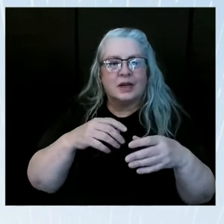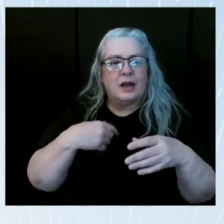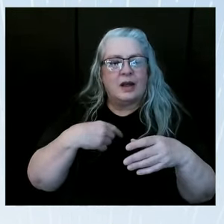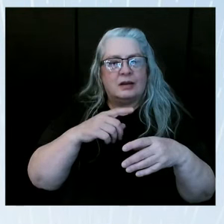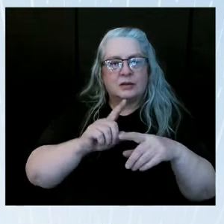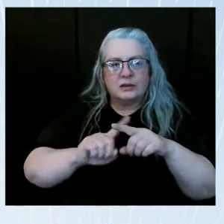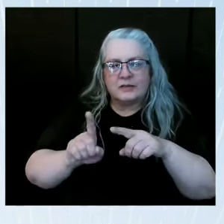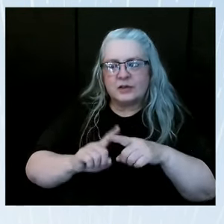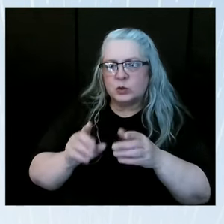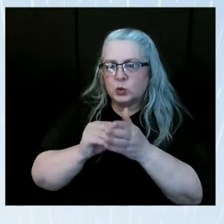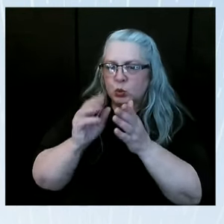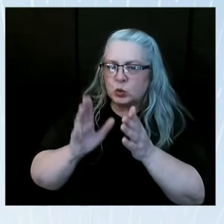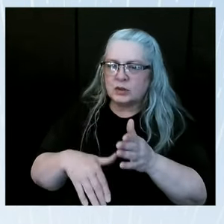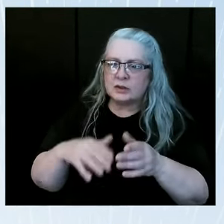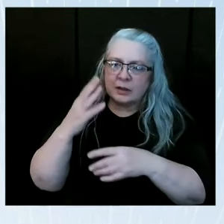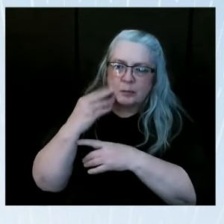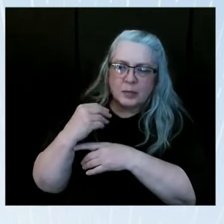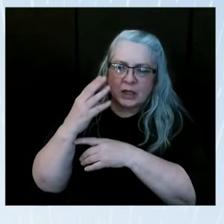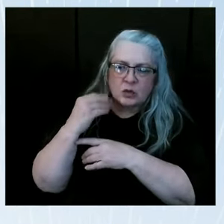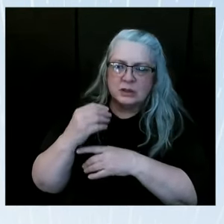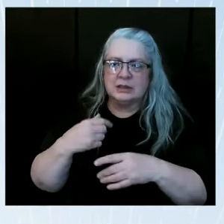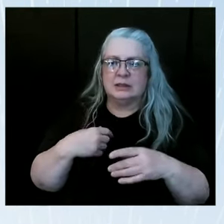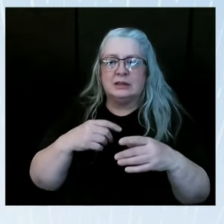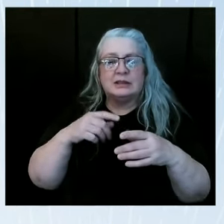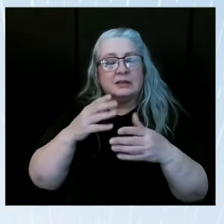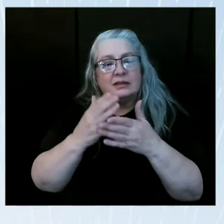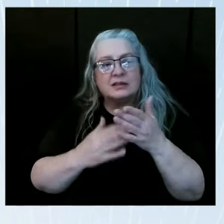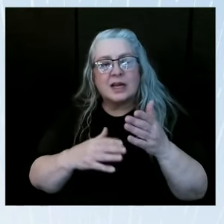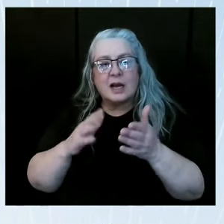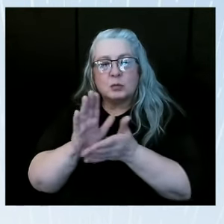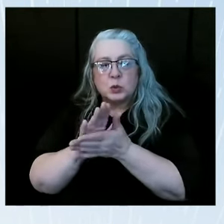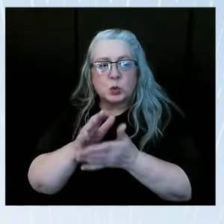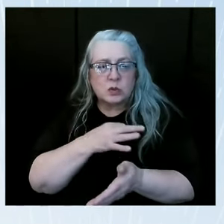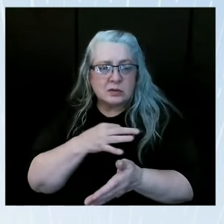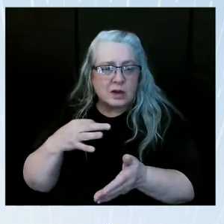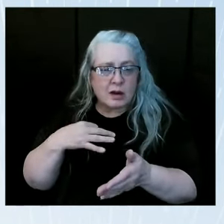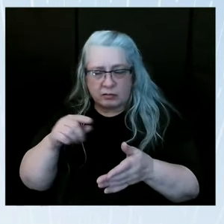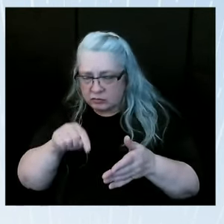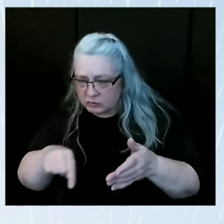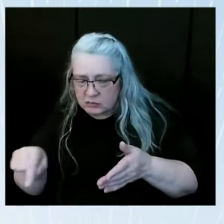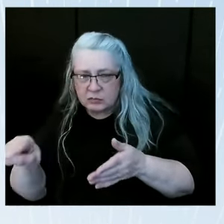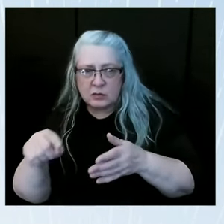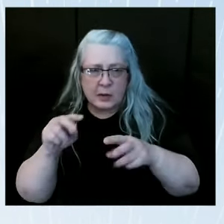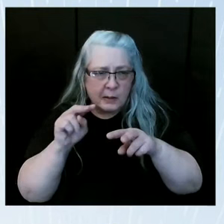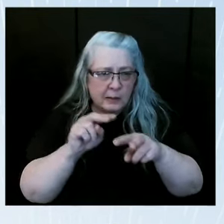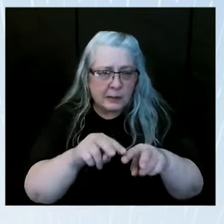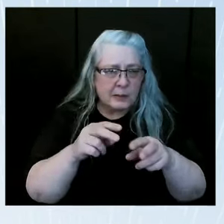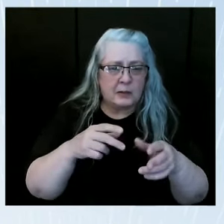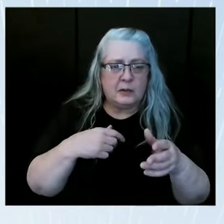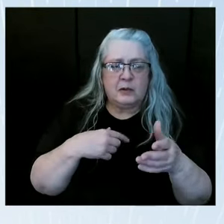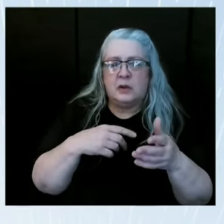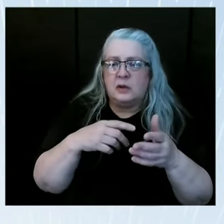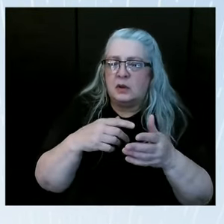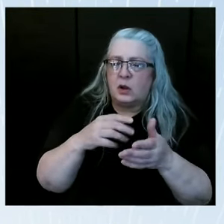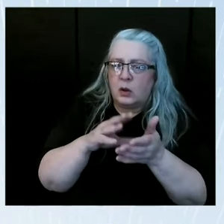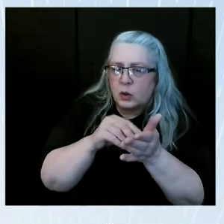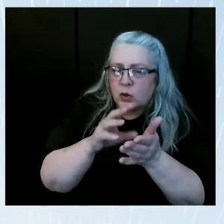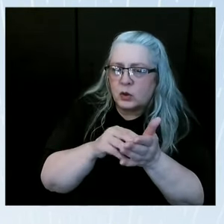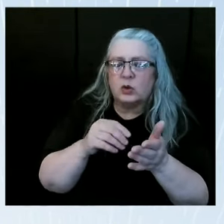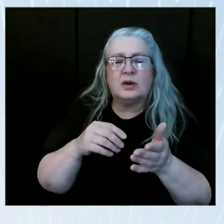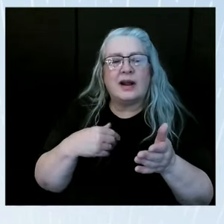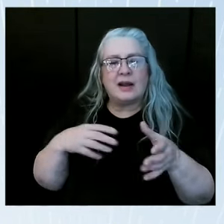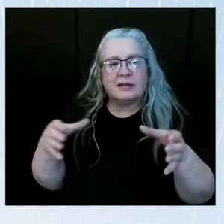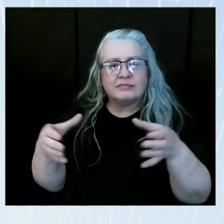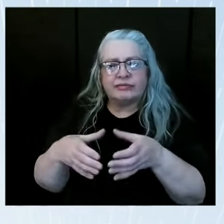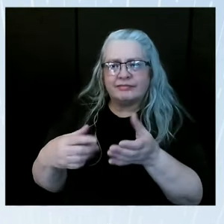difference and have real discussion questions about what to do to help individual staff members and teams of staff members to explore